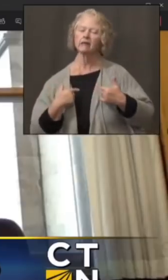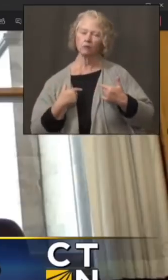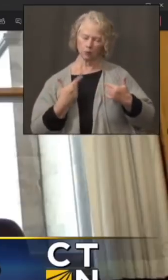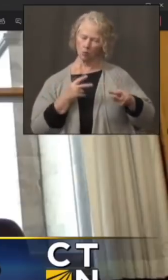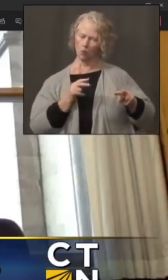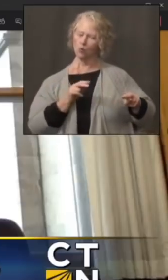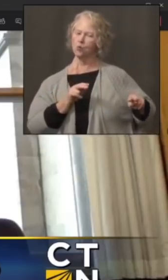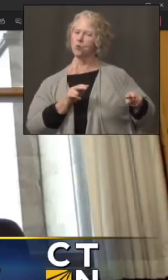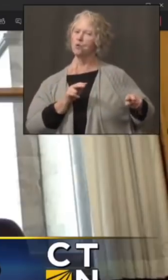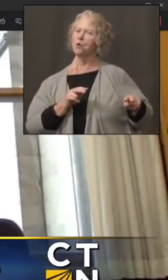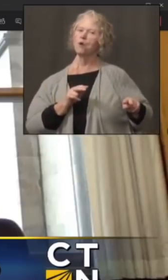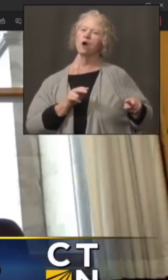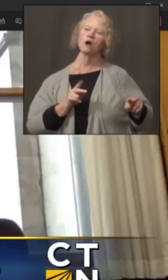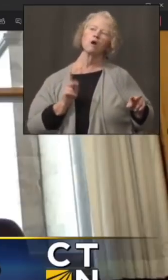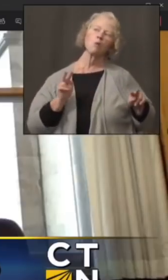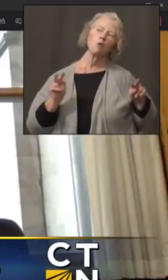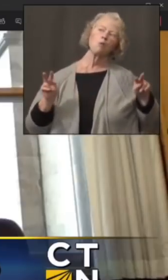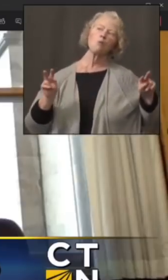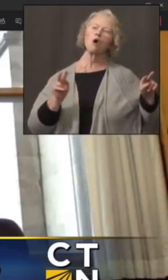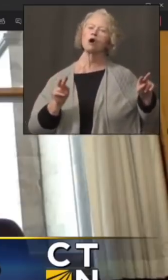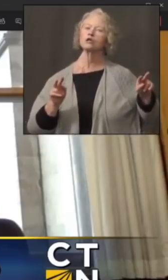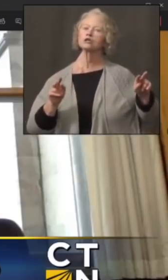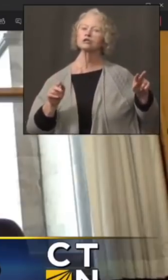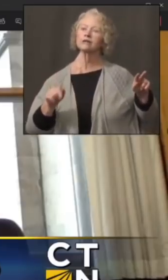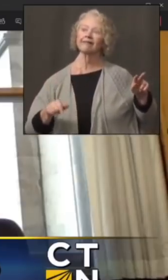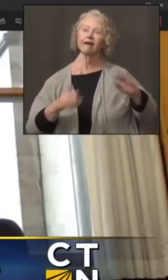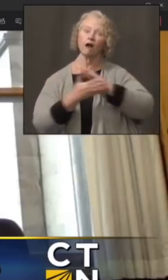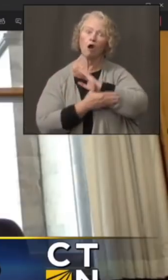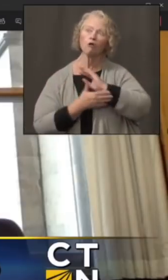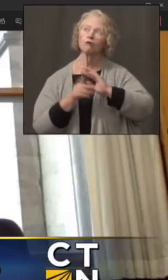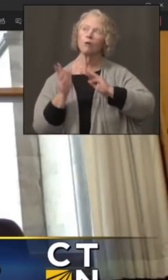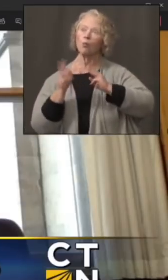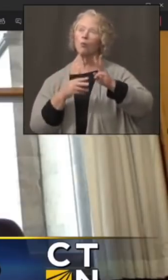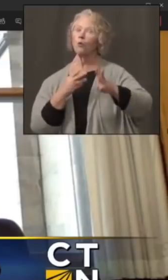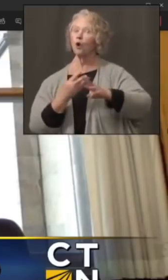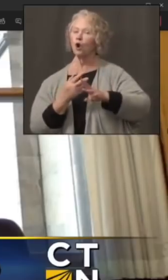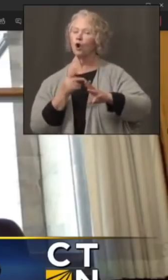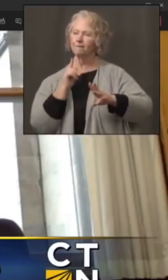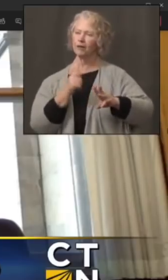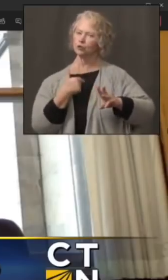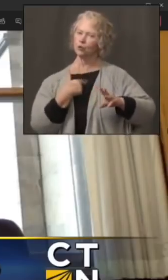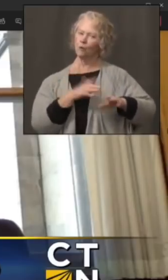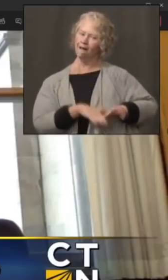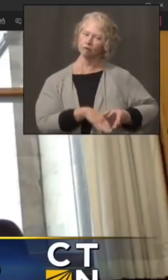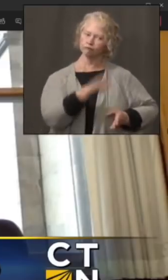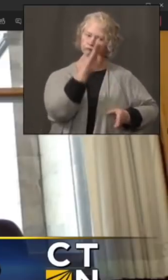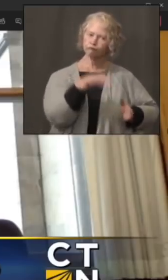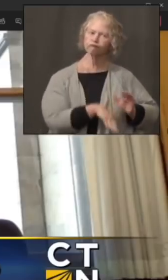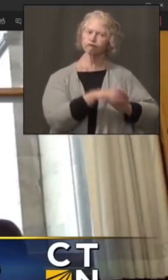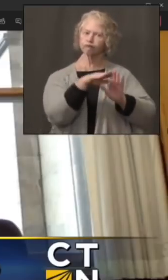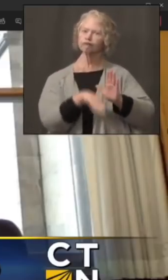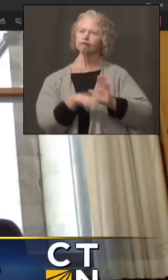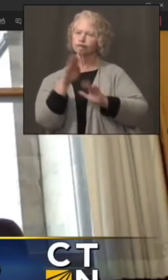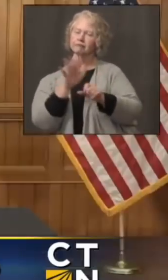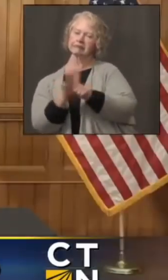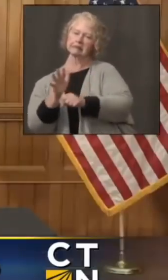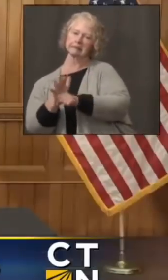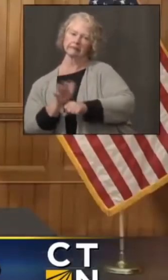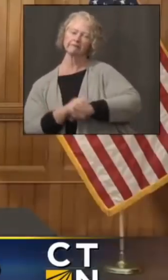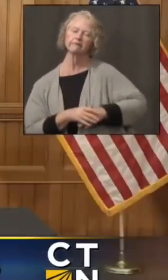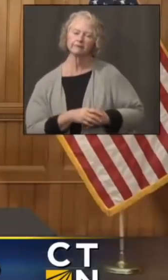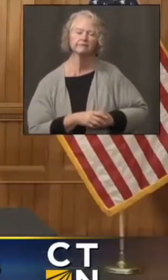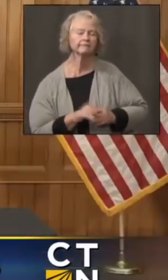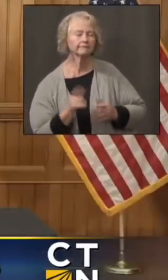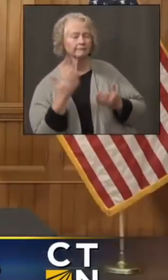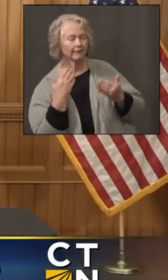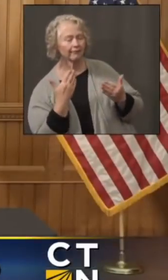top of that. We're obviously looking at what's happening around the country, around the world, and making sure that we maintain robust supplies. Okay,